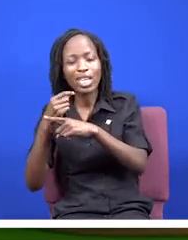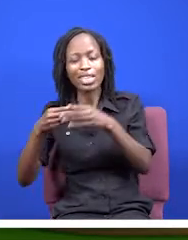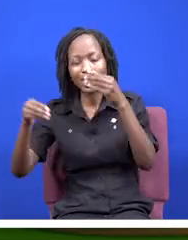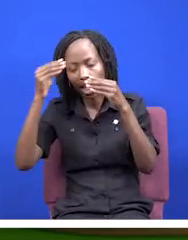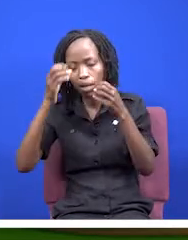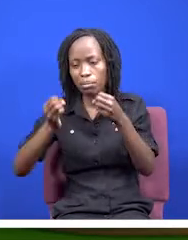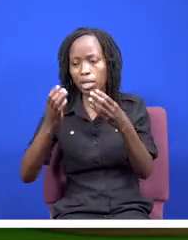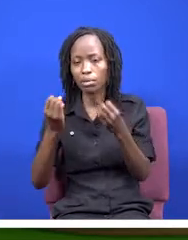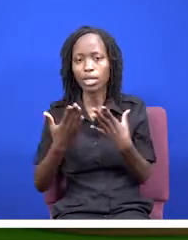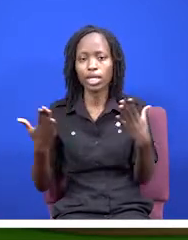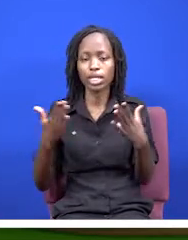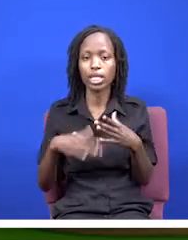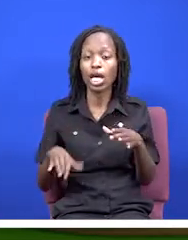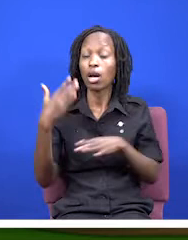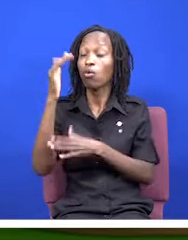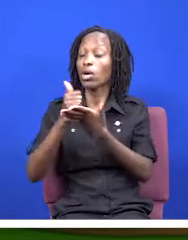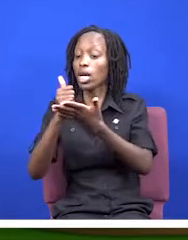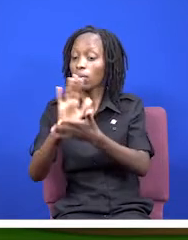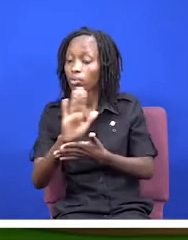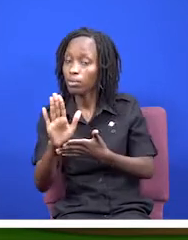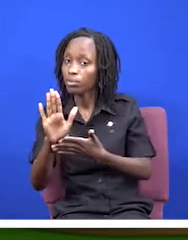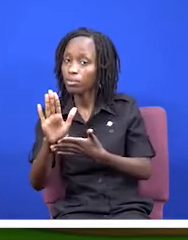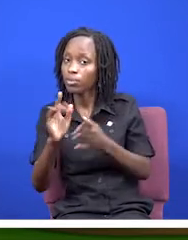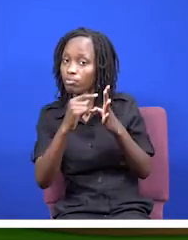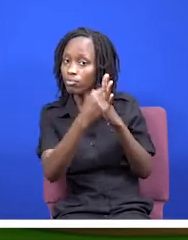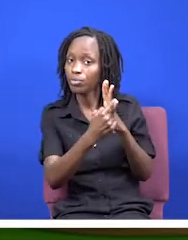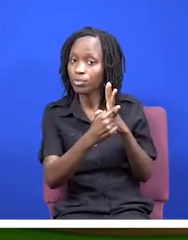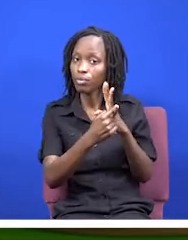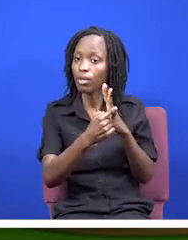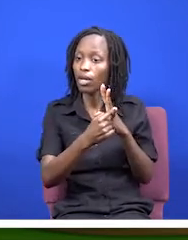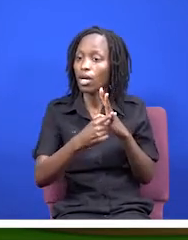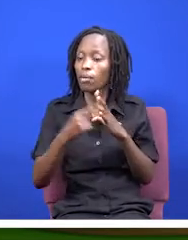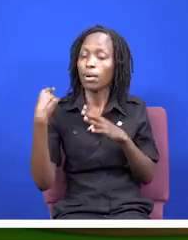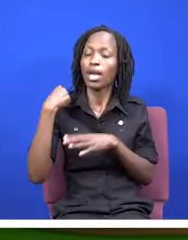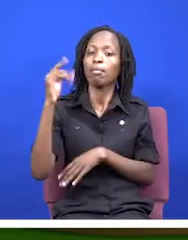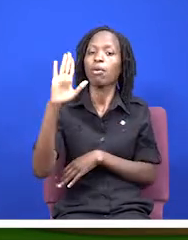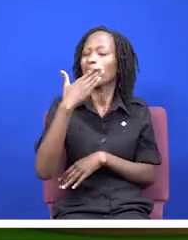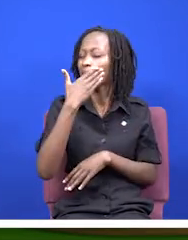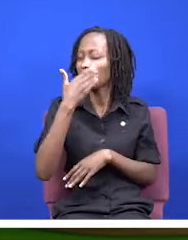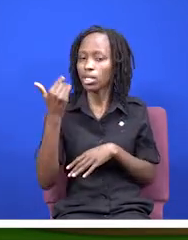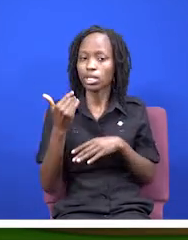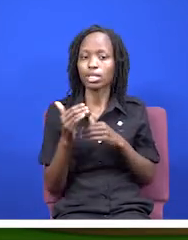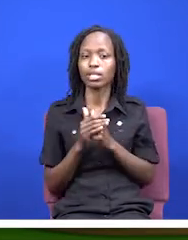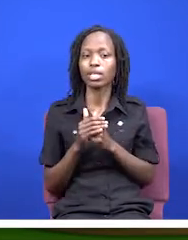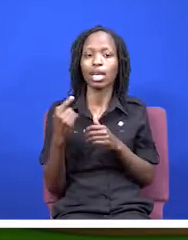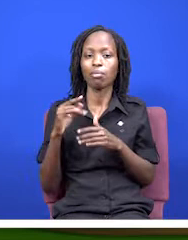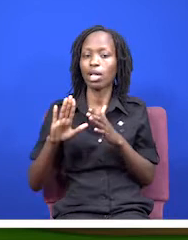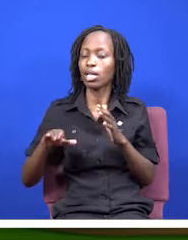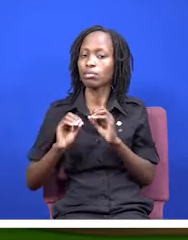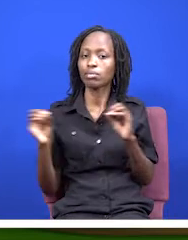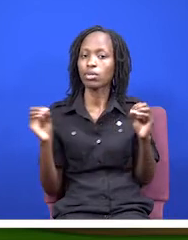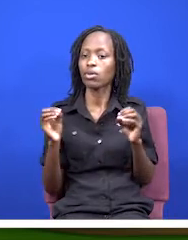things, even difficult things. And God helped them to be on top and be number one and not